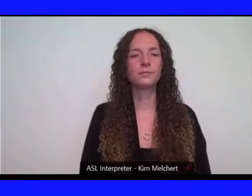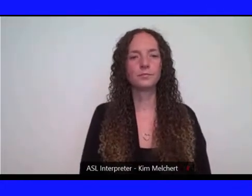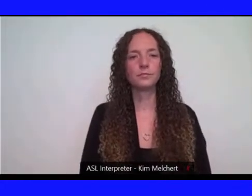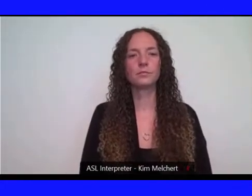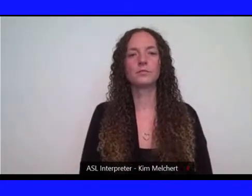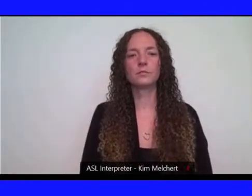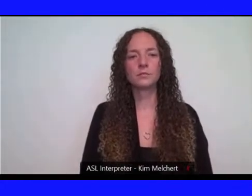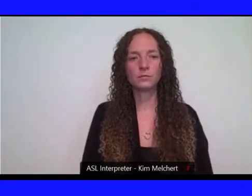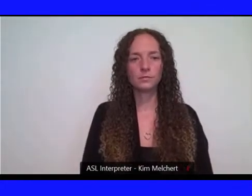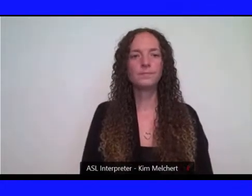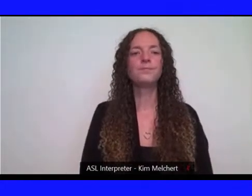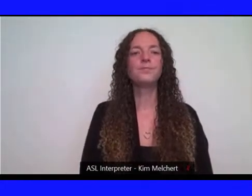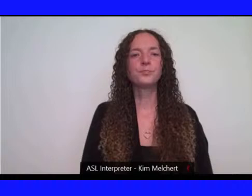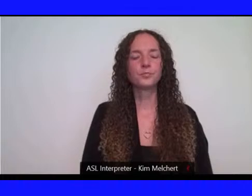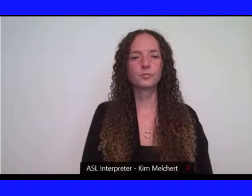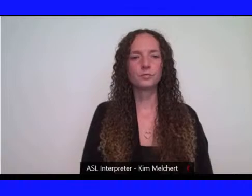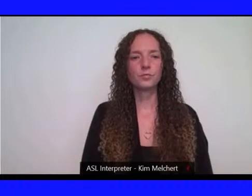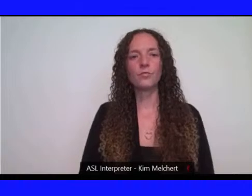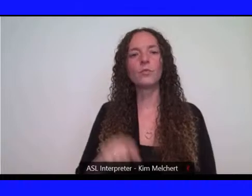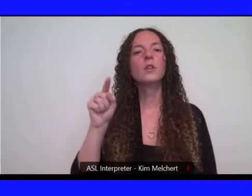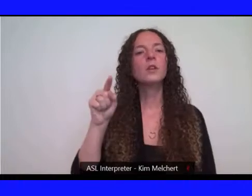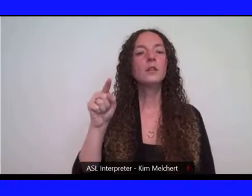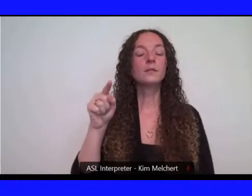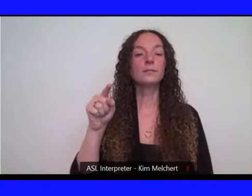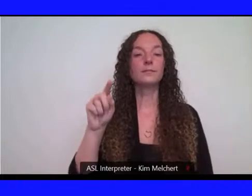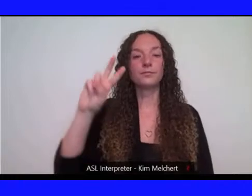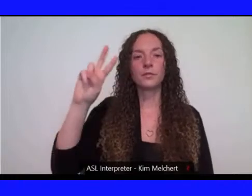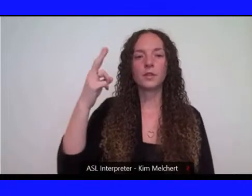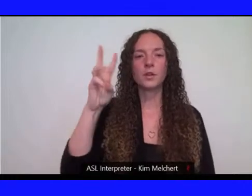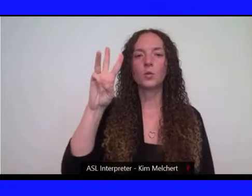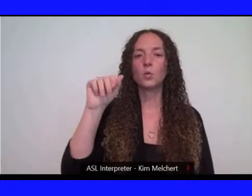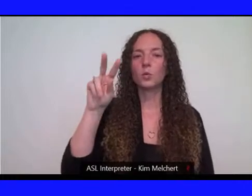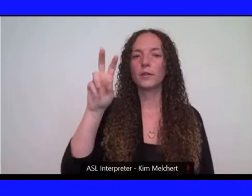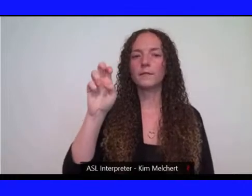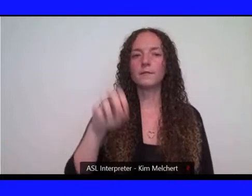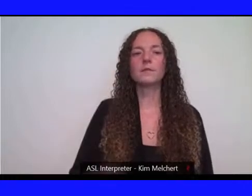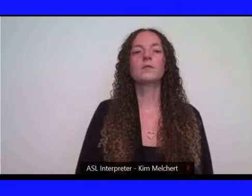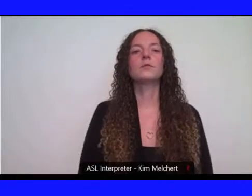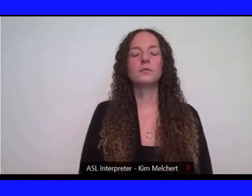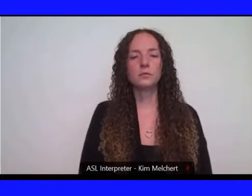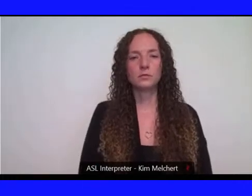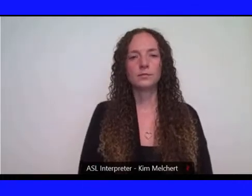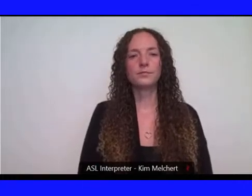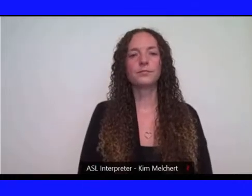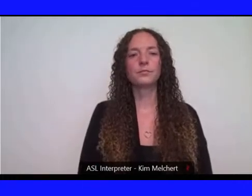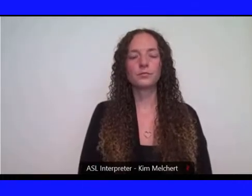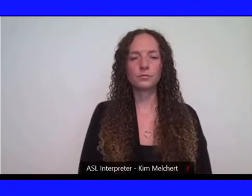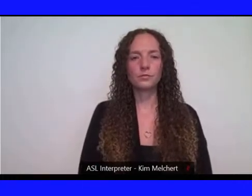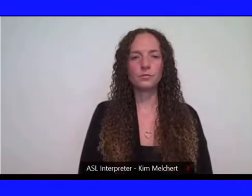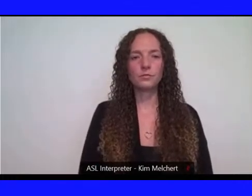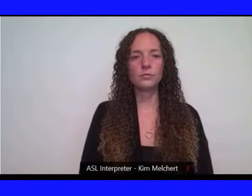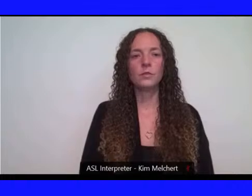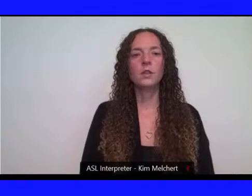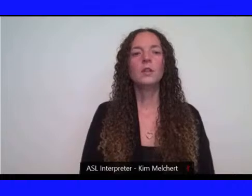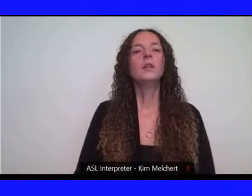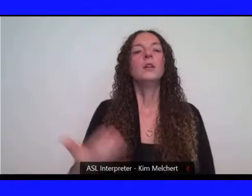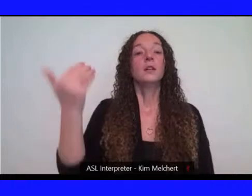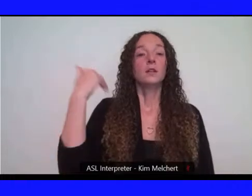versus 884. Positive tests, a little bit lower than April through June